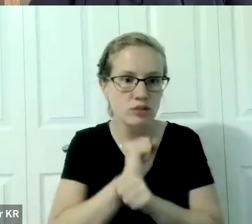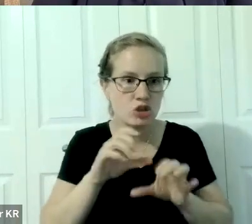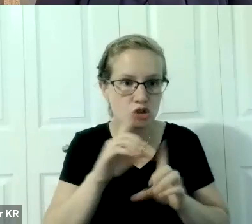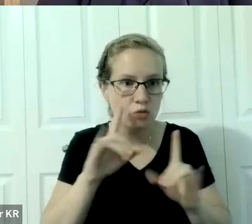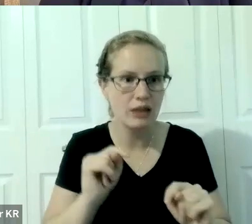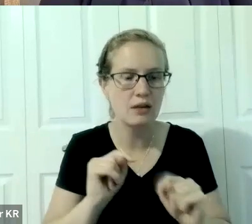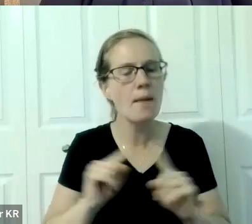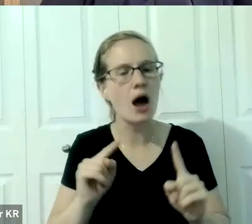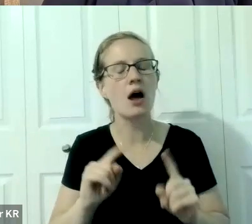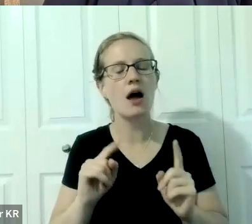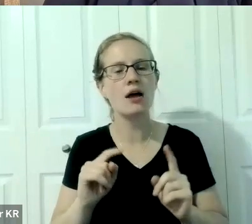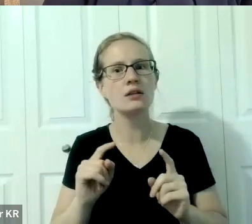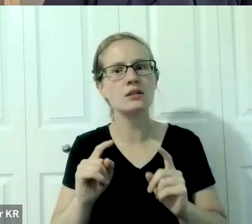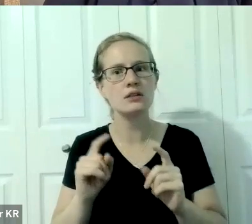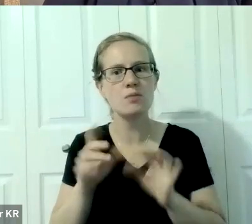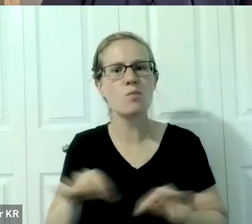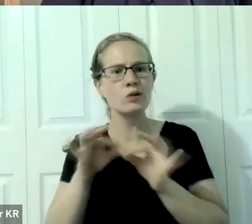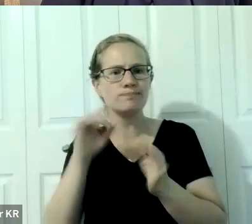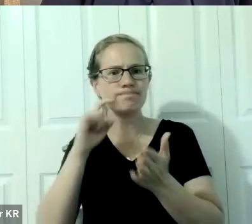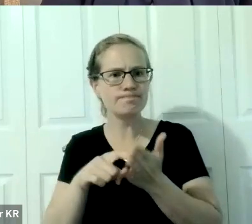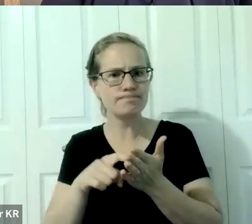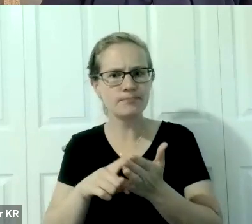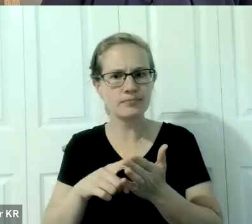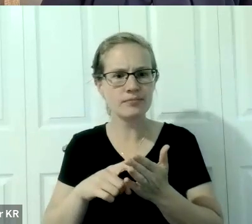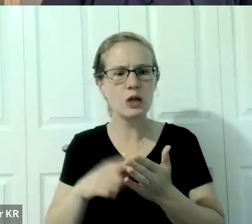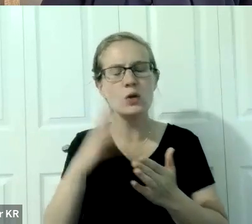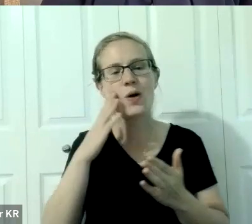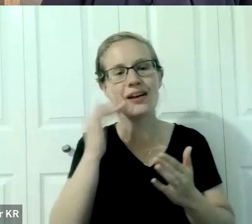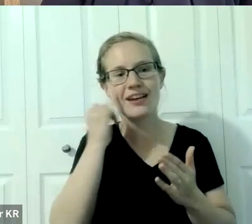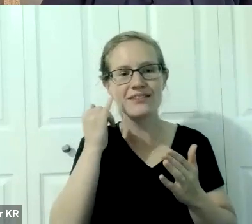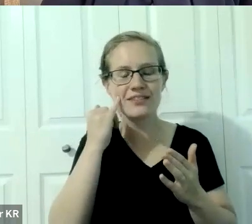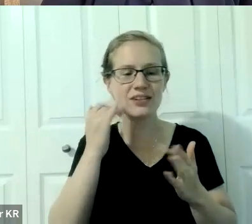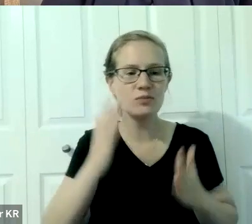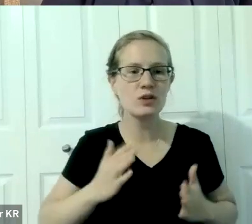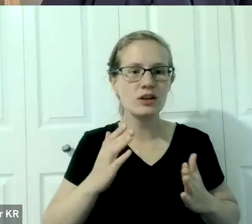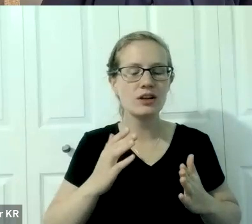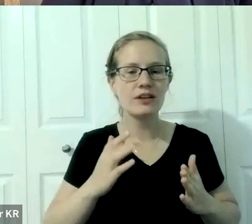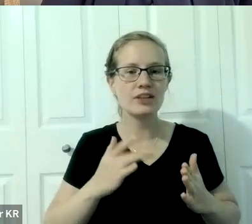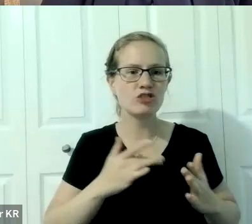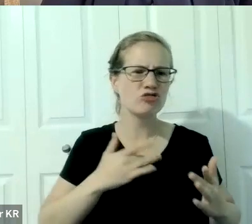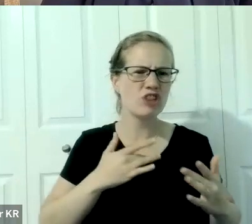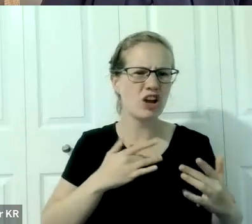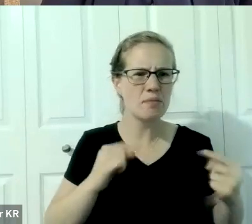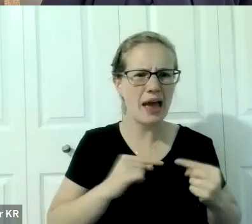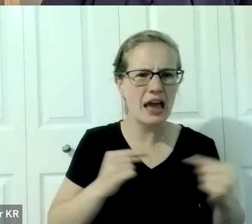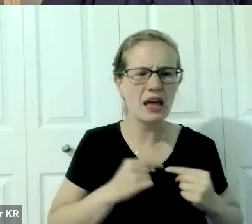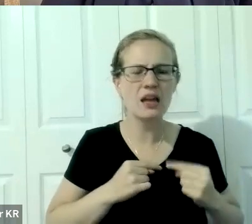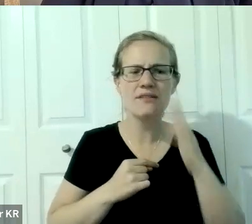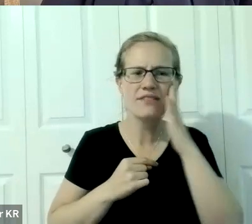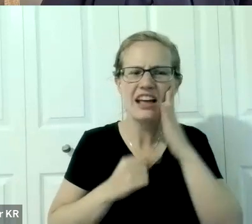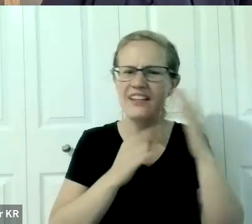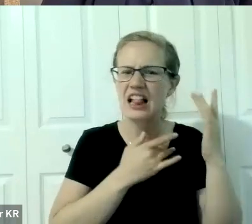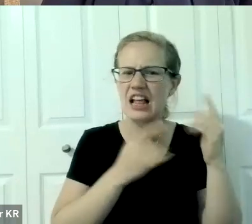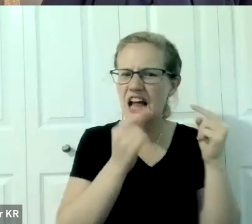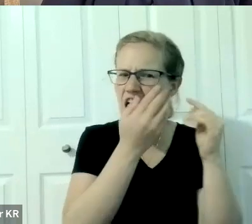them, but it's kind of like the similar viewers having chest pains or like a little tingling on the side of your face as a physical thing, you'd go